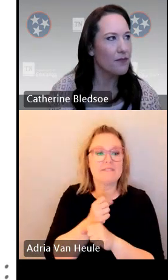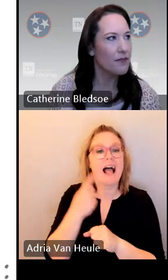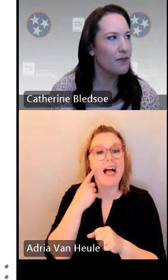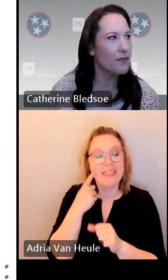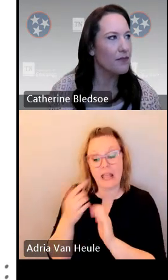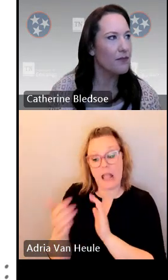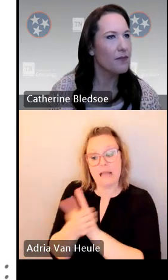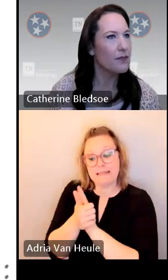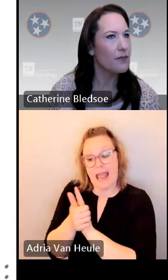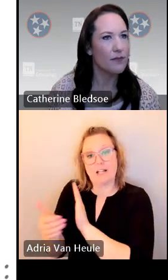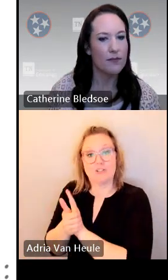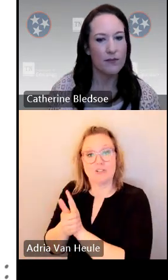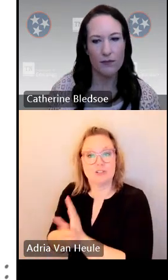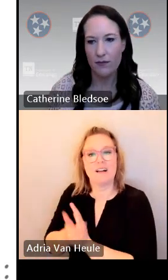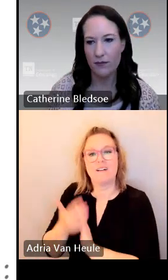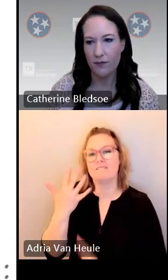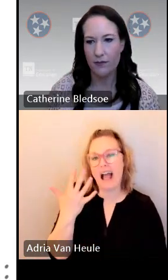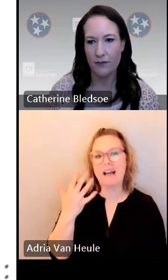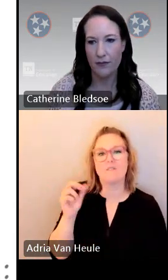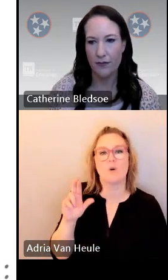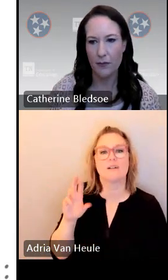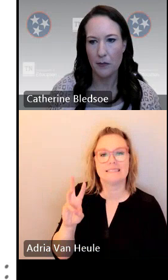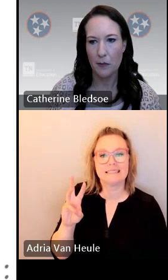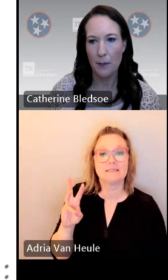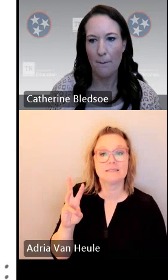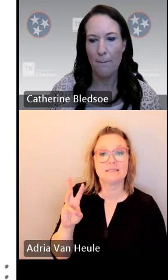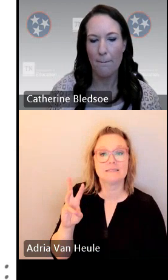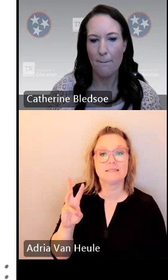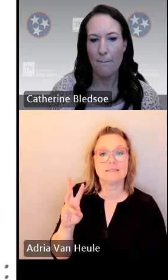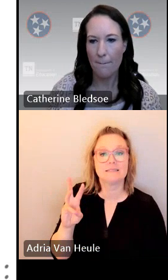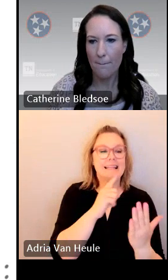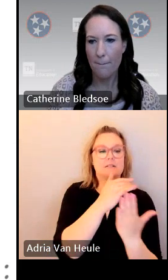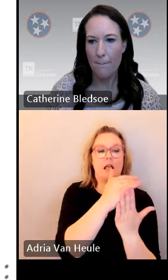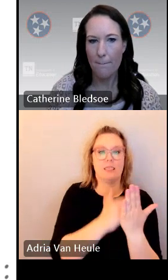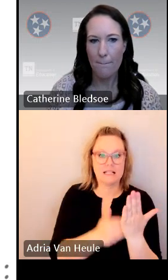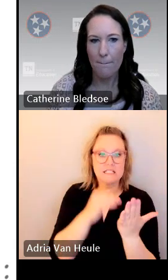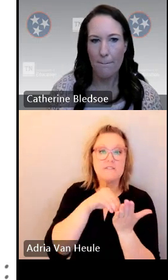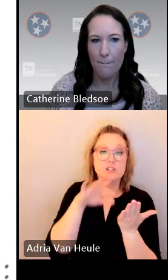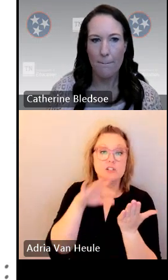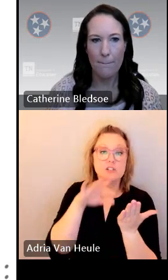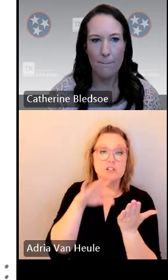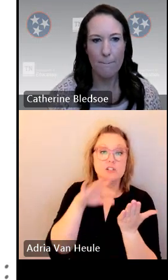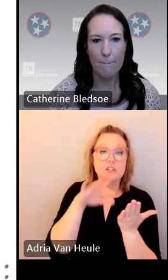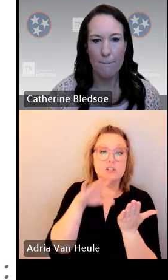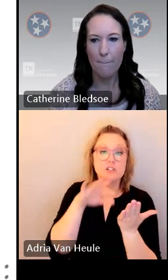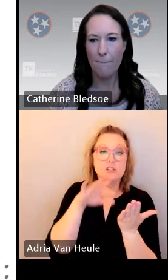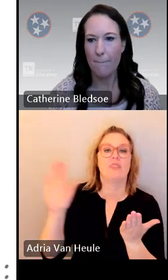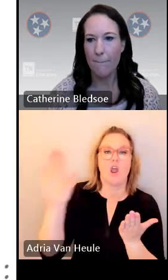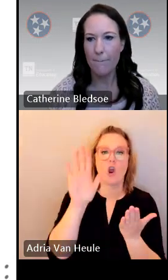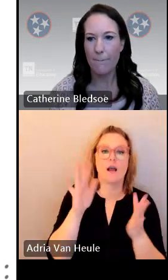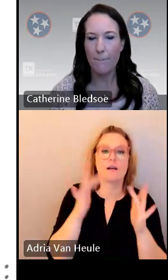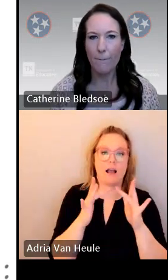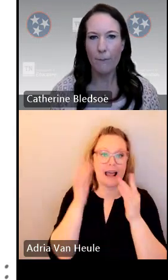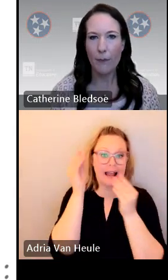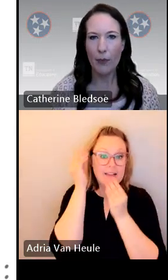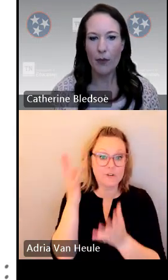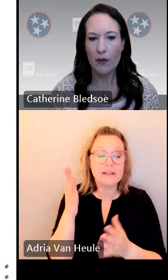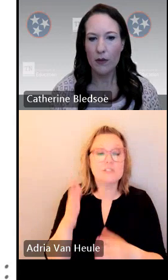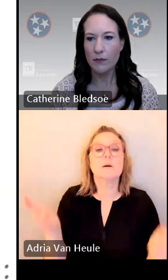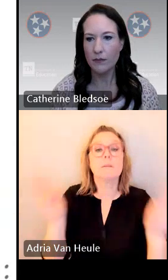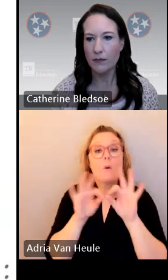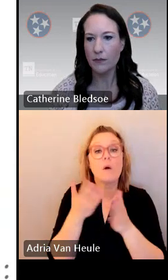well, but one of them would have been a list of your students and their contact information. The important thing on this list is that each